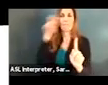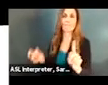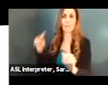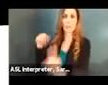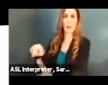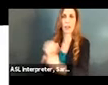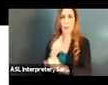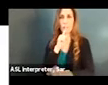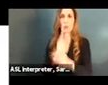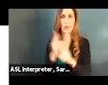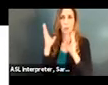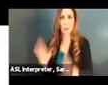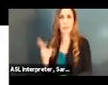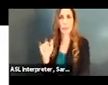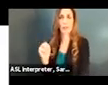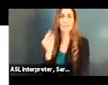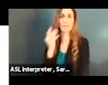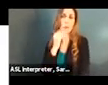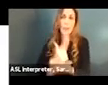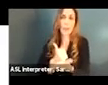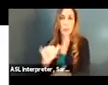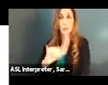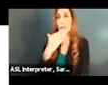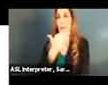sure the right person is pinned. That might be helpful. Thank you.